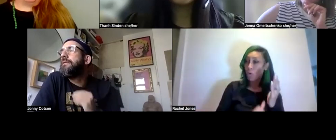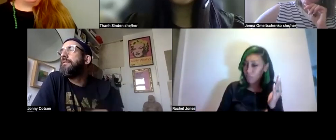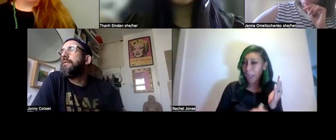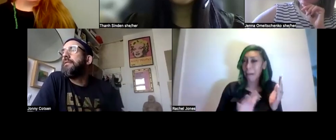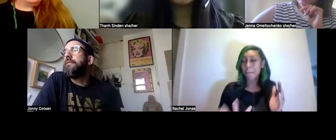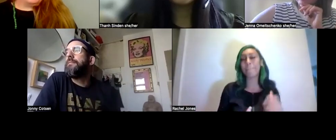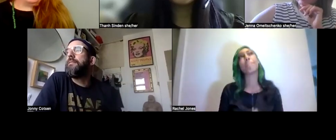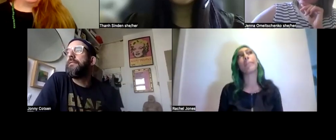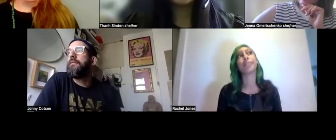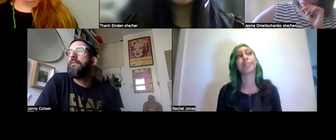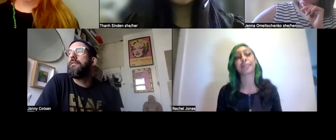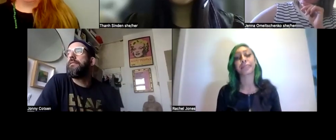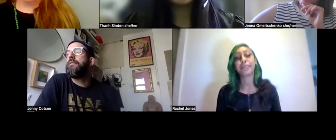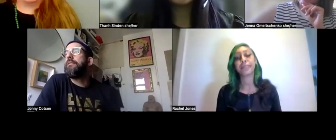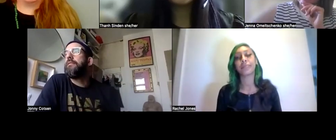also